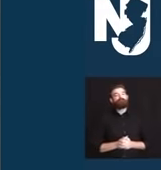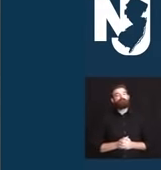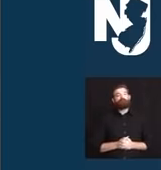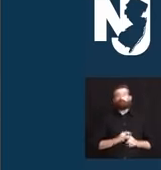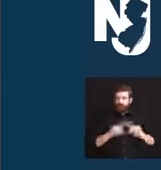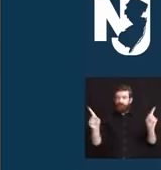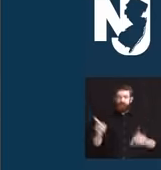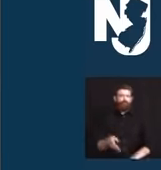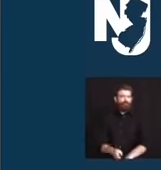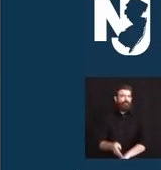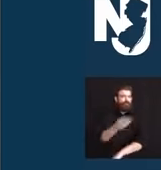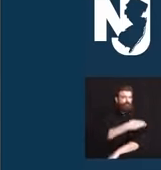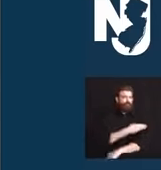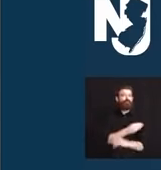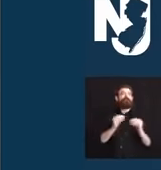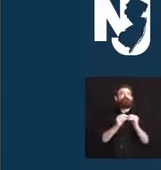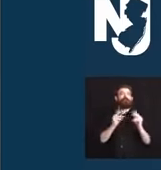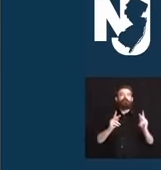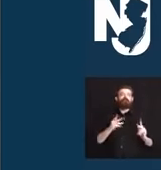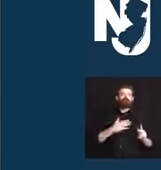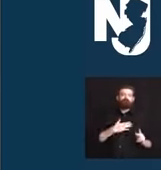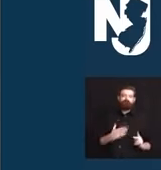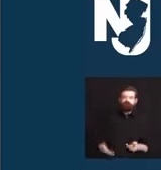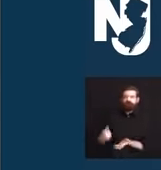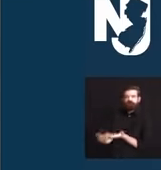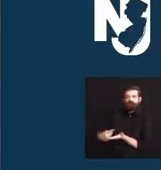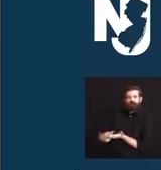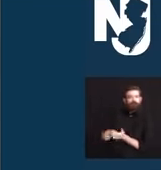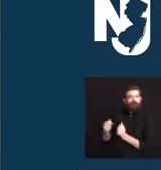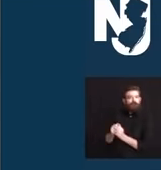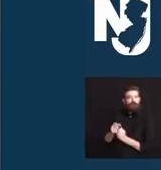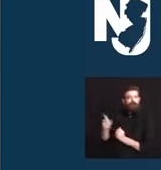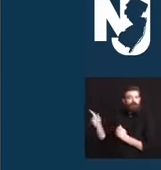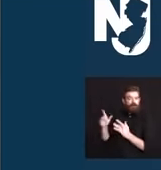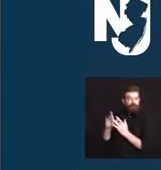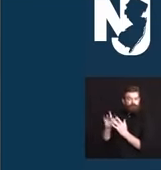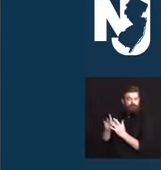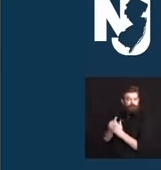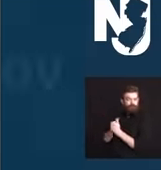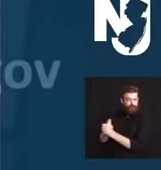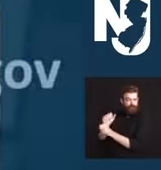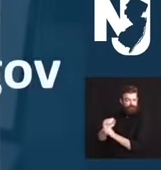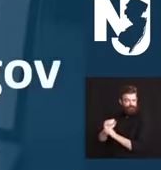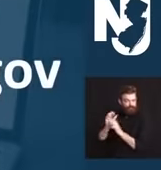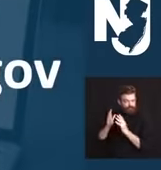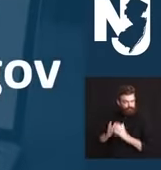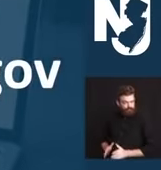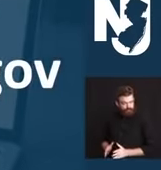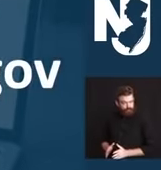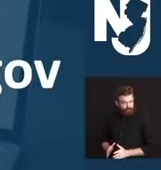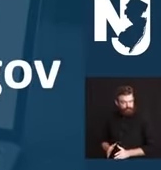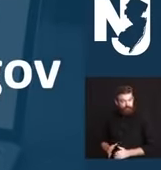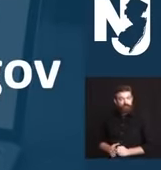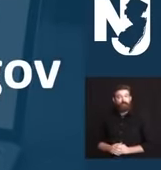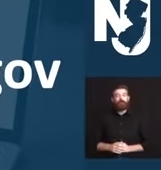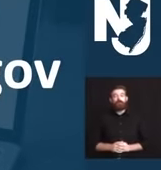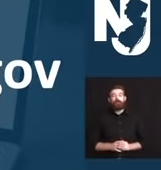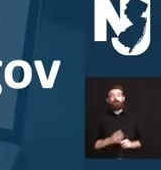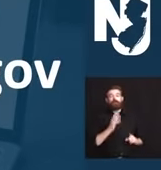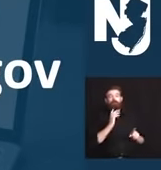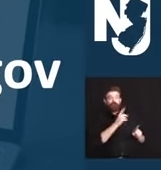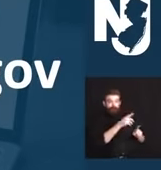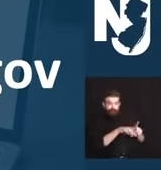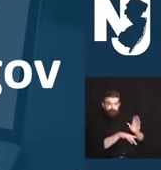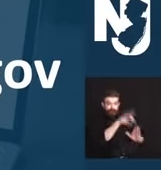than half of all new cases are being followed up within the first 24 hours. So let's continue to move these numbers in the